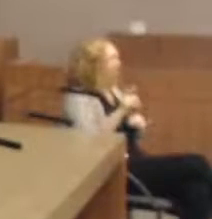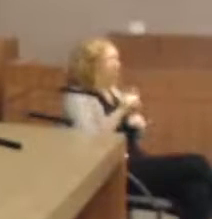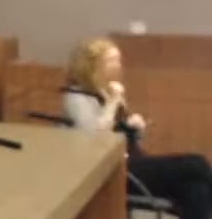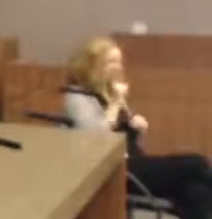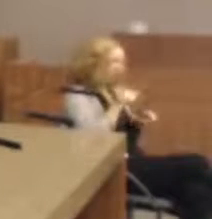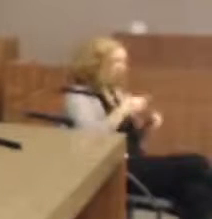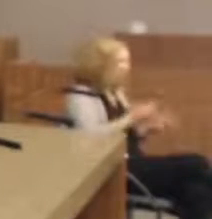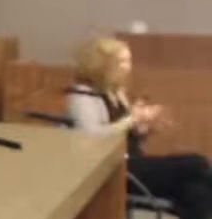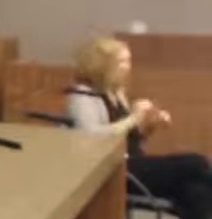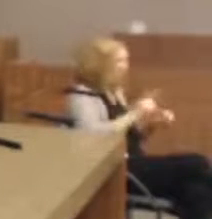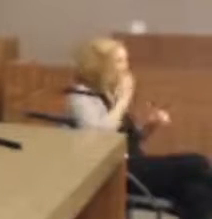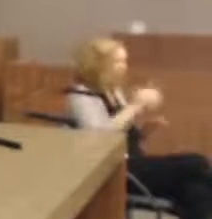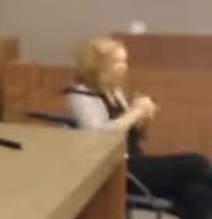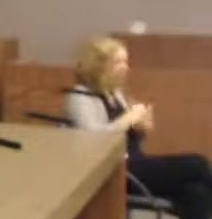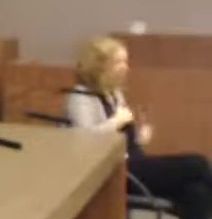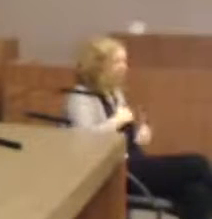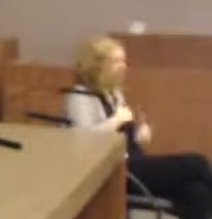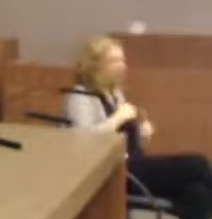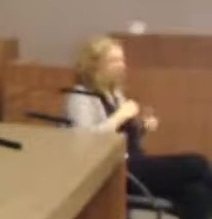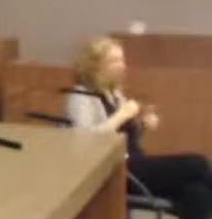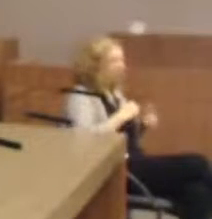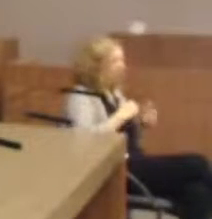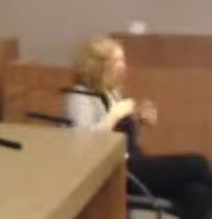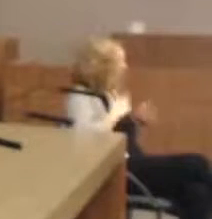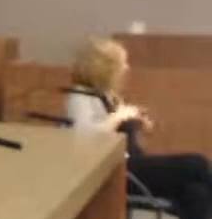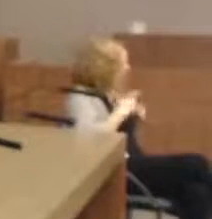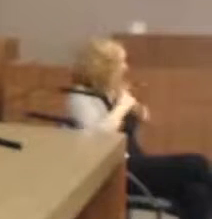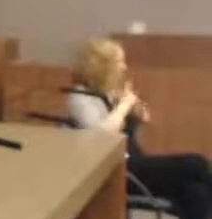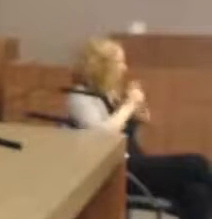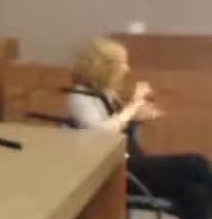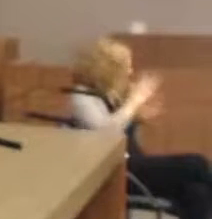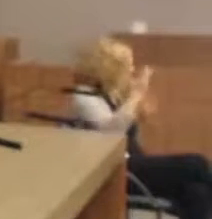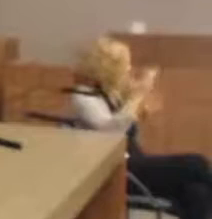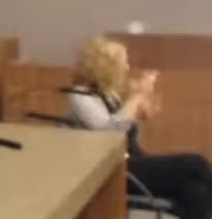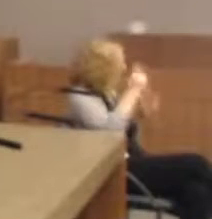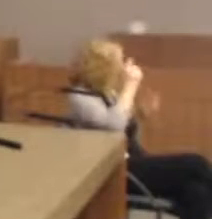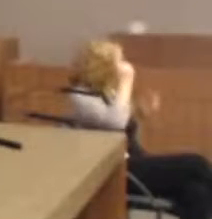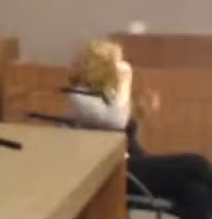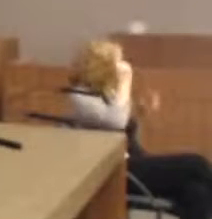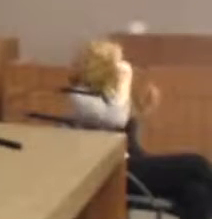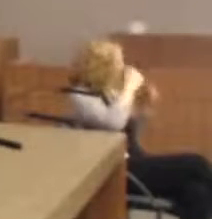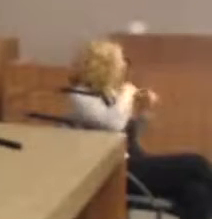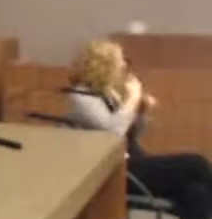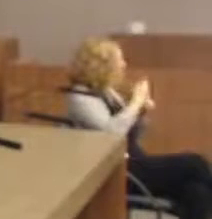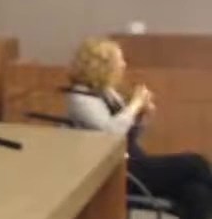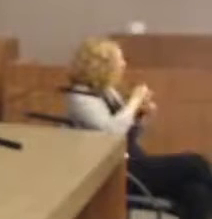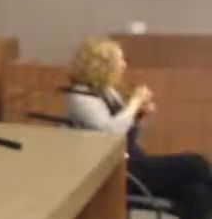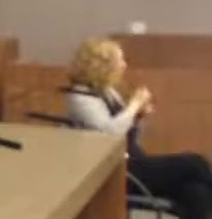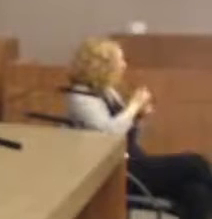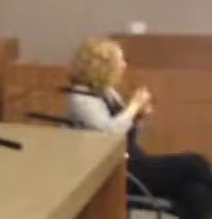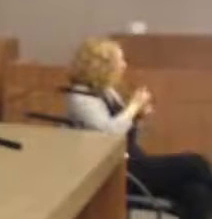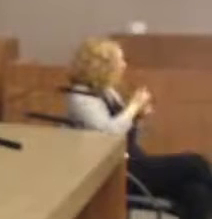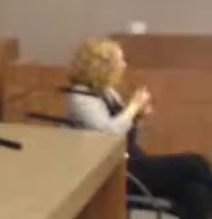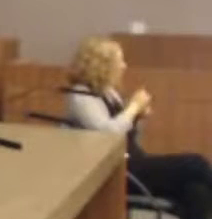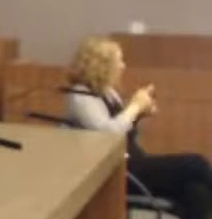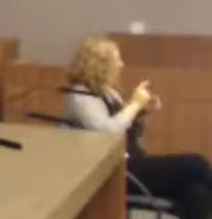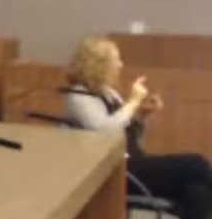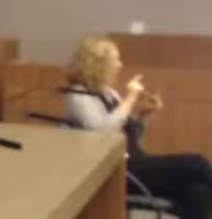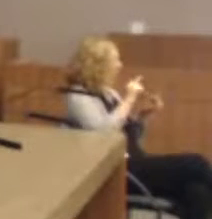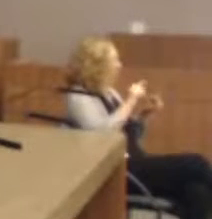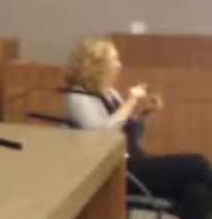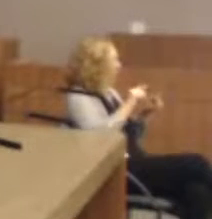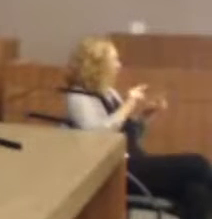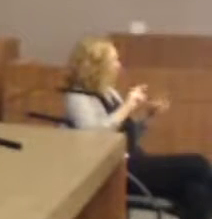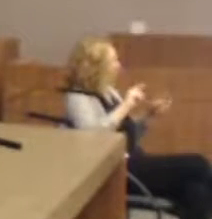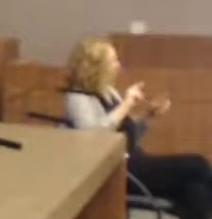No one's going to help me. All this stuff is already going on in my head before I've even talked to anyone because of this trauma that happened. Not because of you